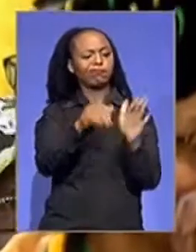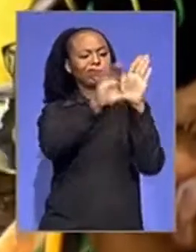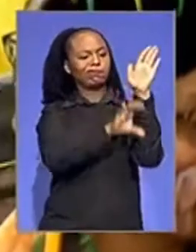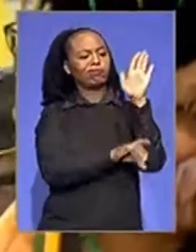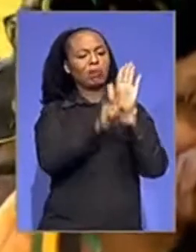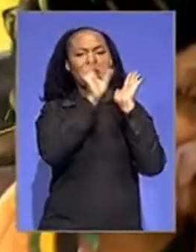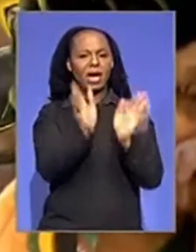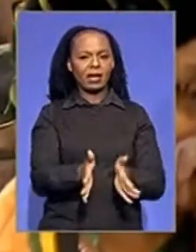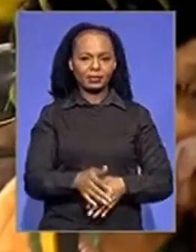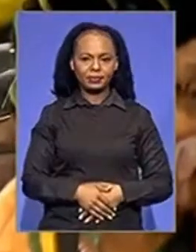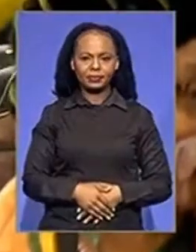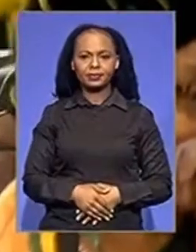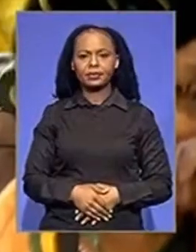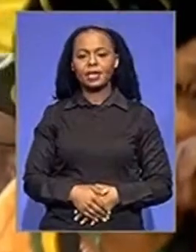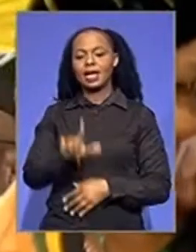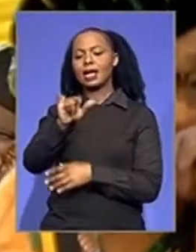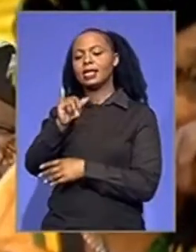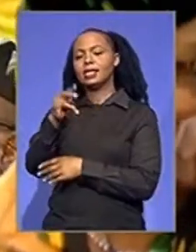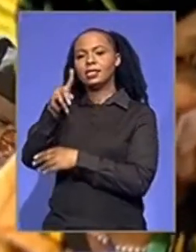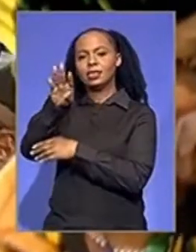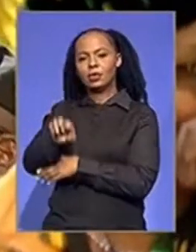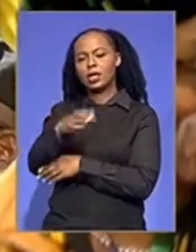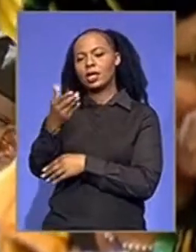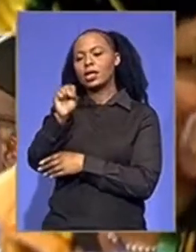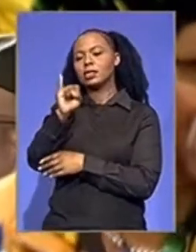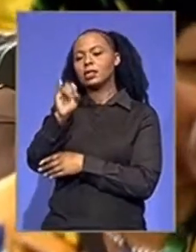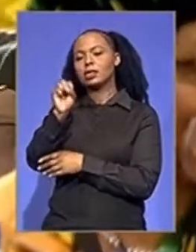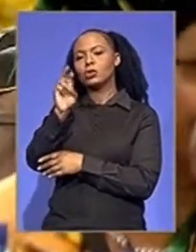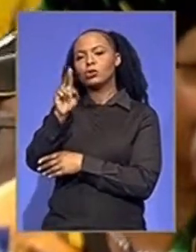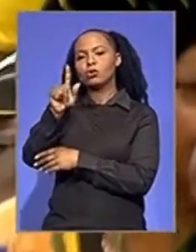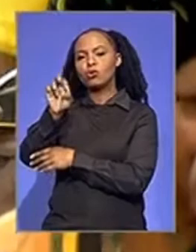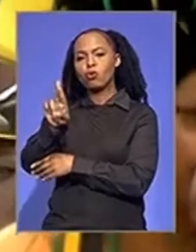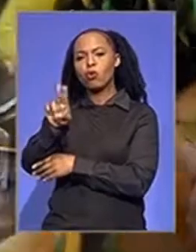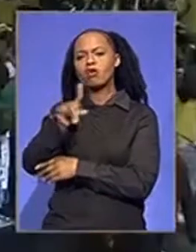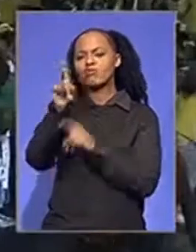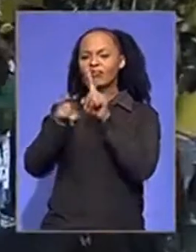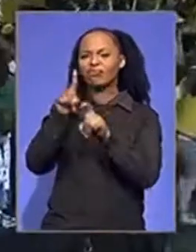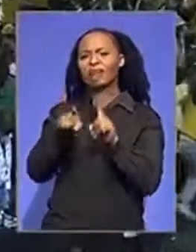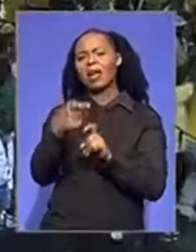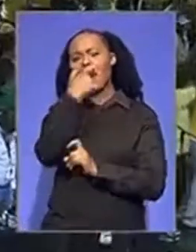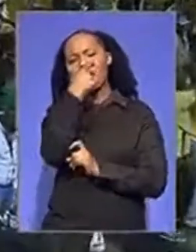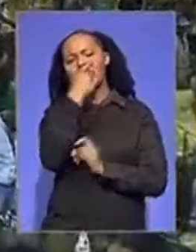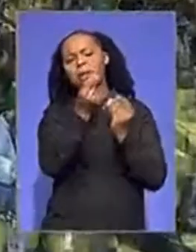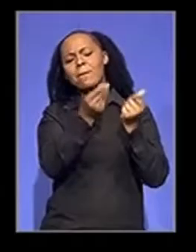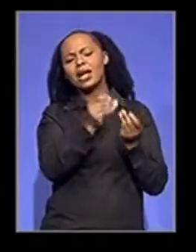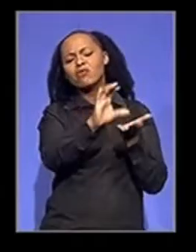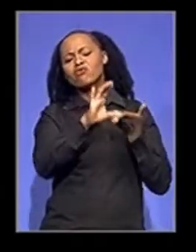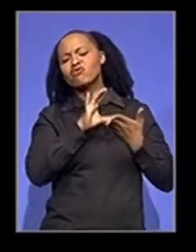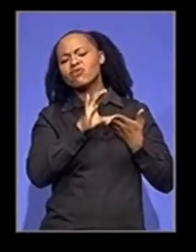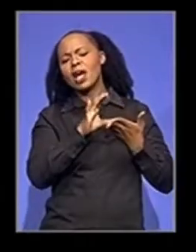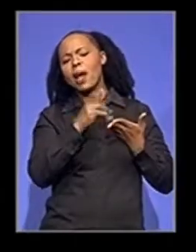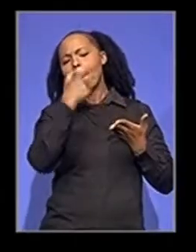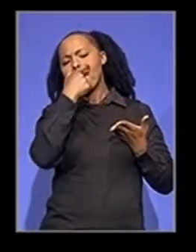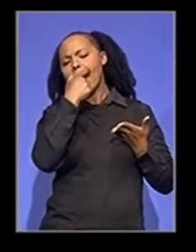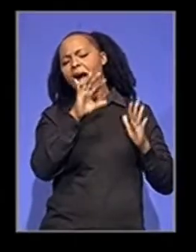ya bosetšhaba ya ANC le Ndiwe Sisulu le yena o botšišitše dipotšišo tša mašeleng ao Ramaphosa a hoditšego. Our elective conference